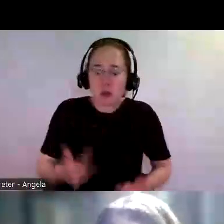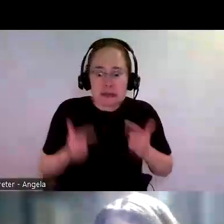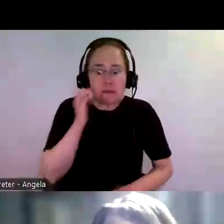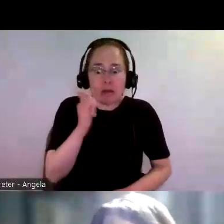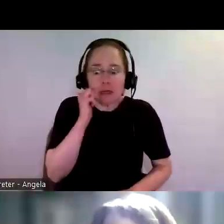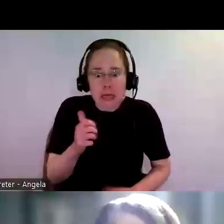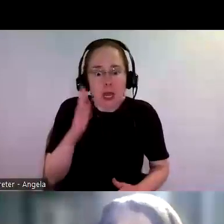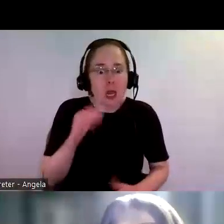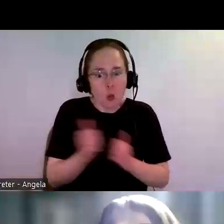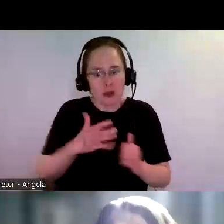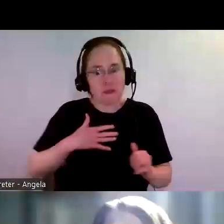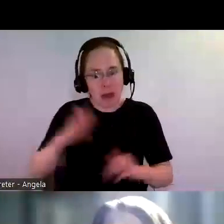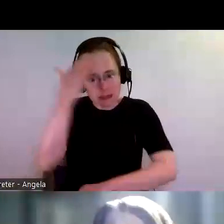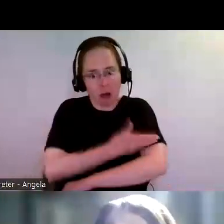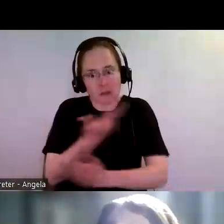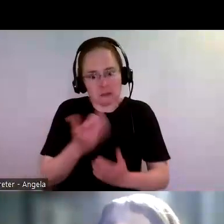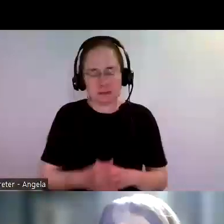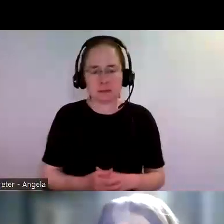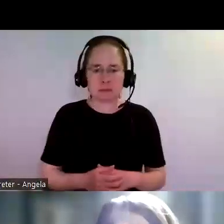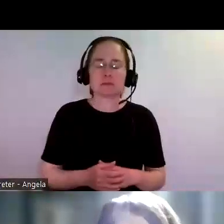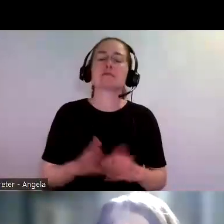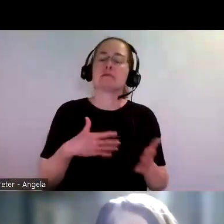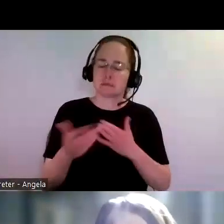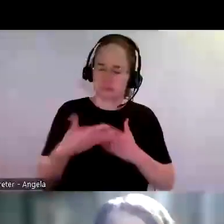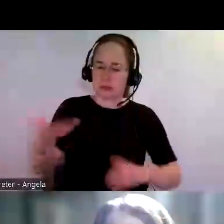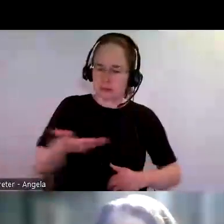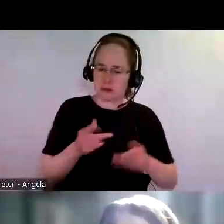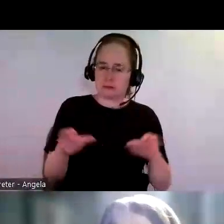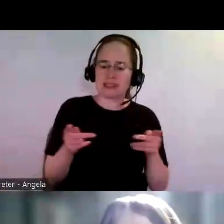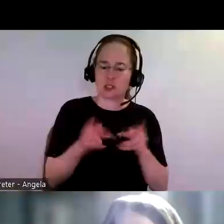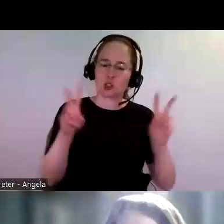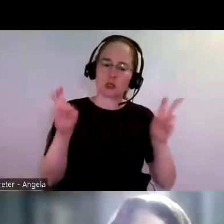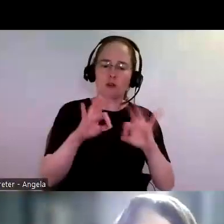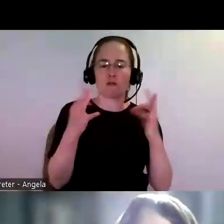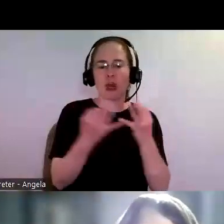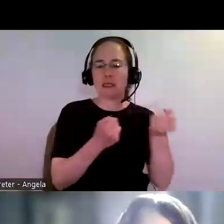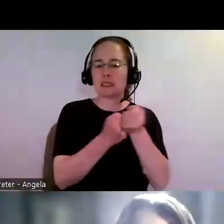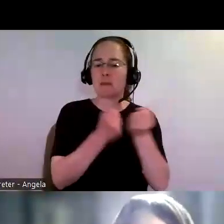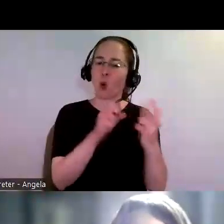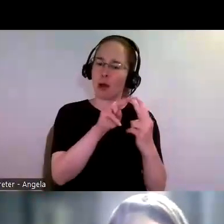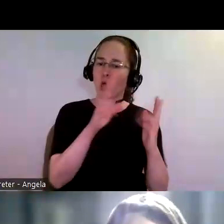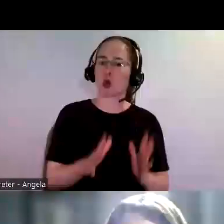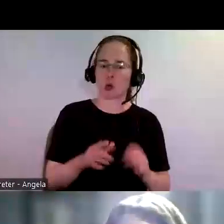it with my family member. So I got the position as a family support partner, and it